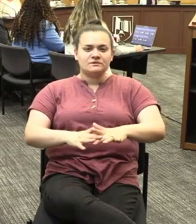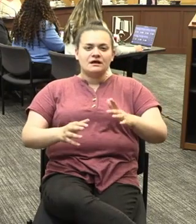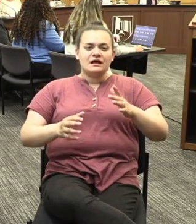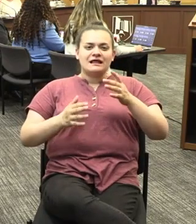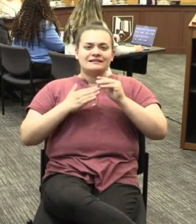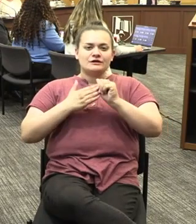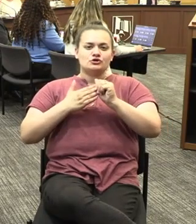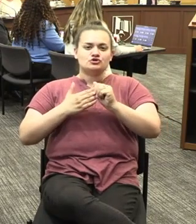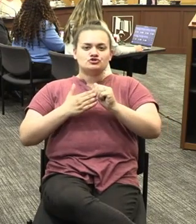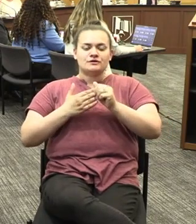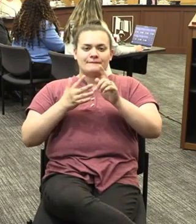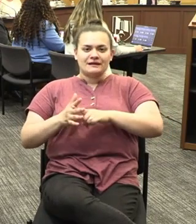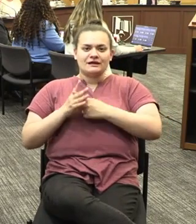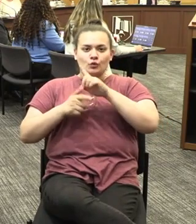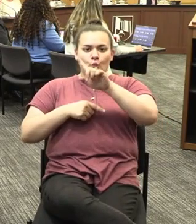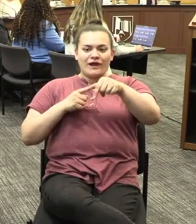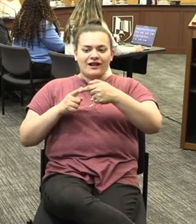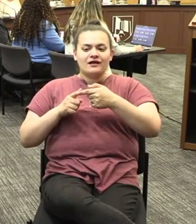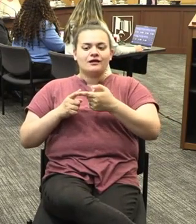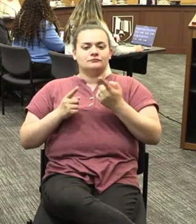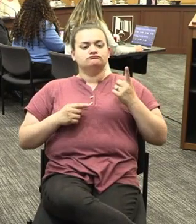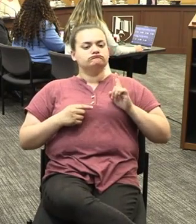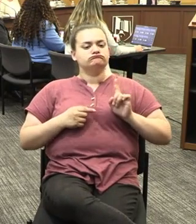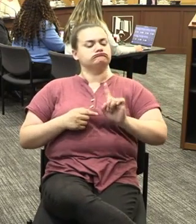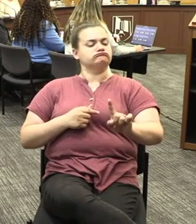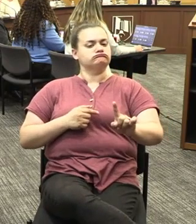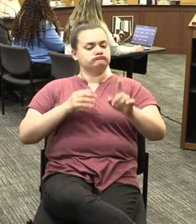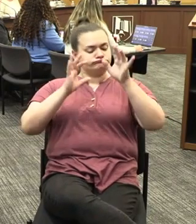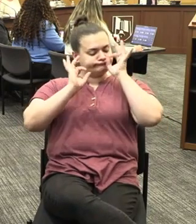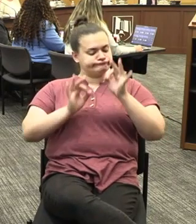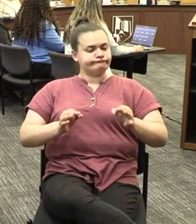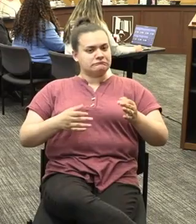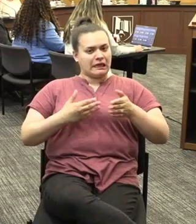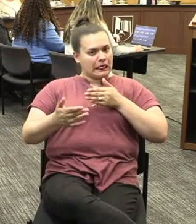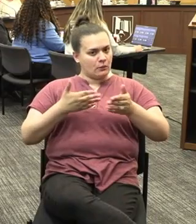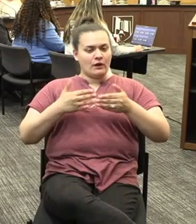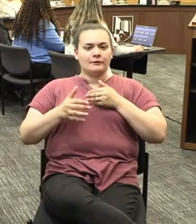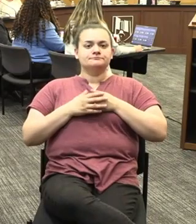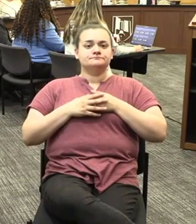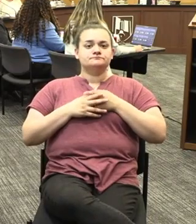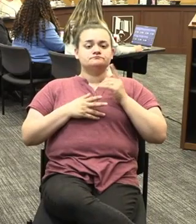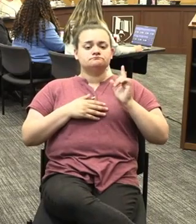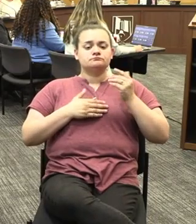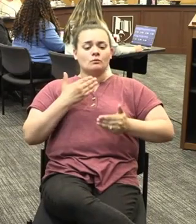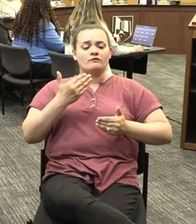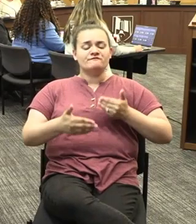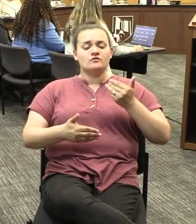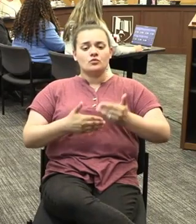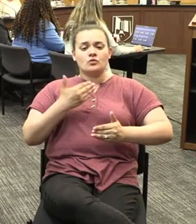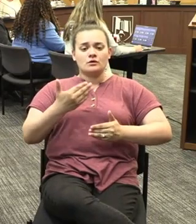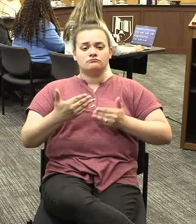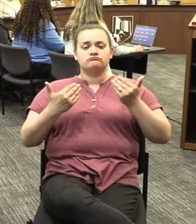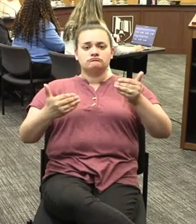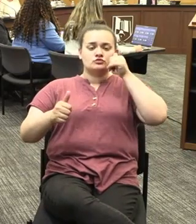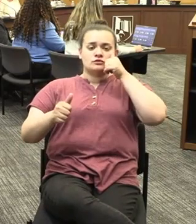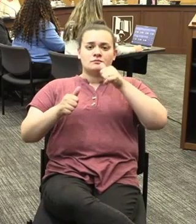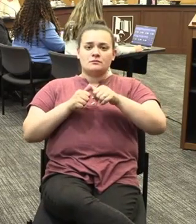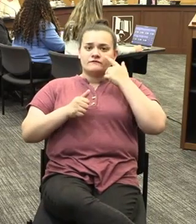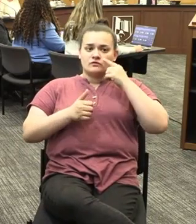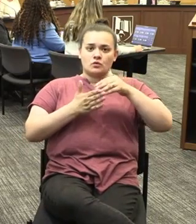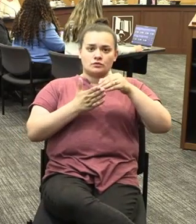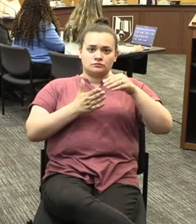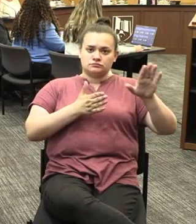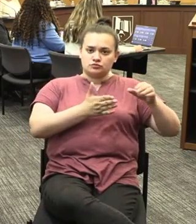begins the moment you decide to step forward anyway. As we move forward, let's remember the people, and this is for our students